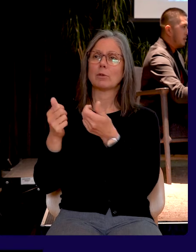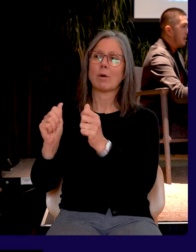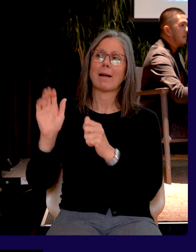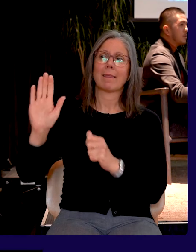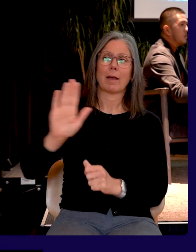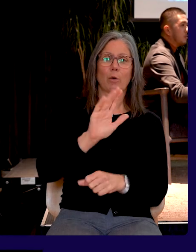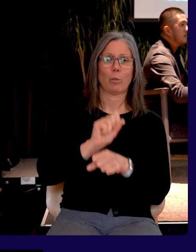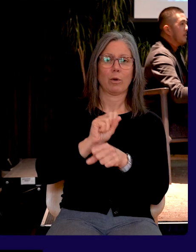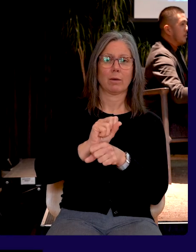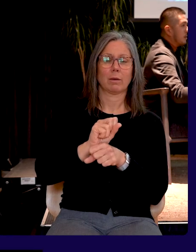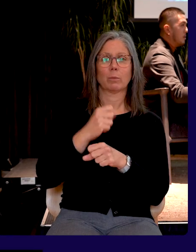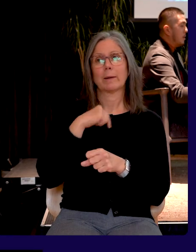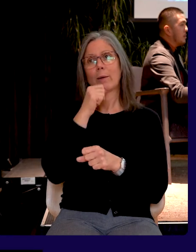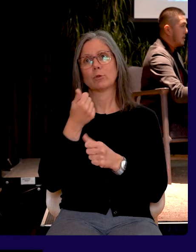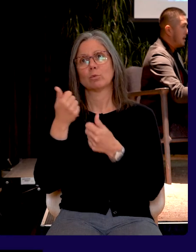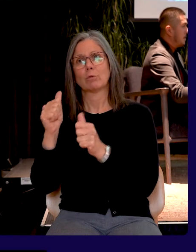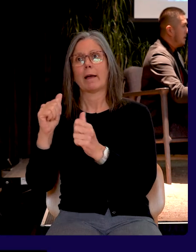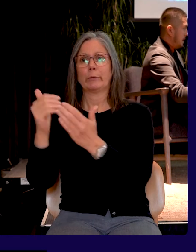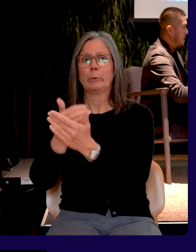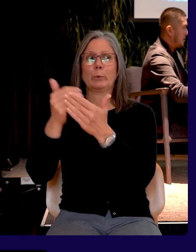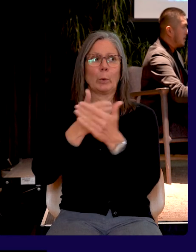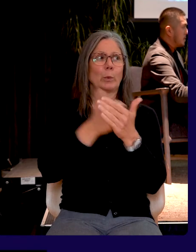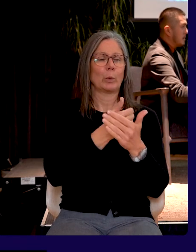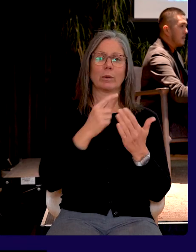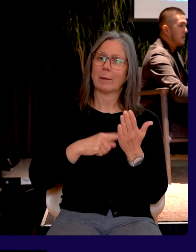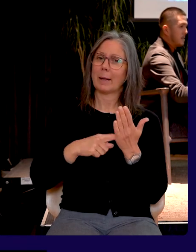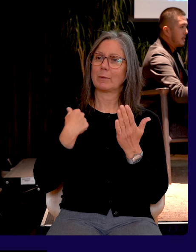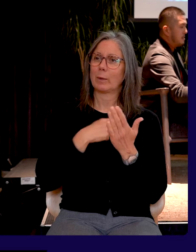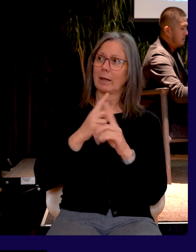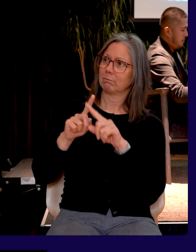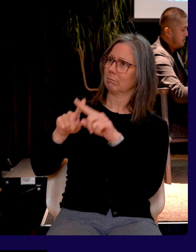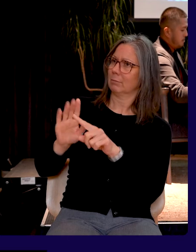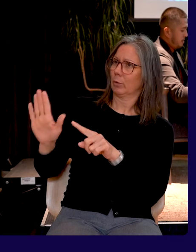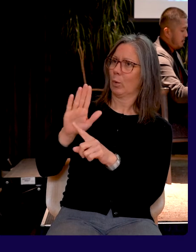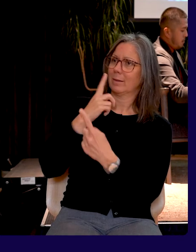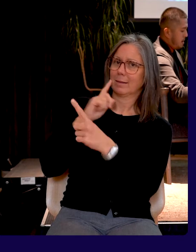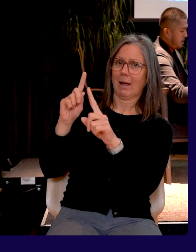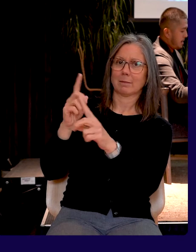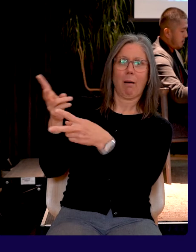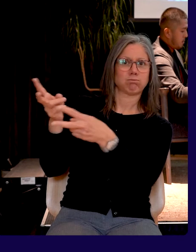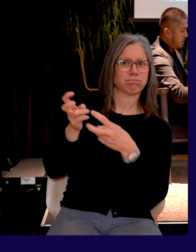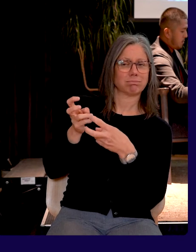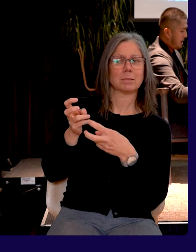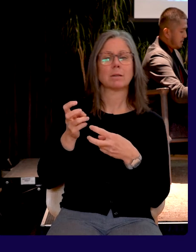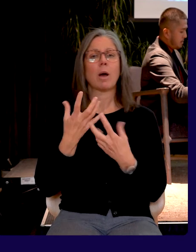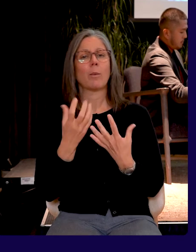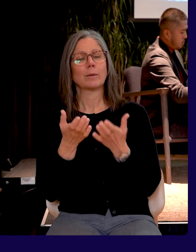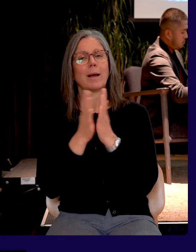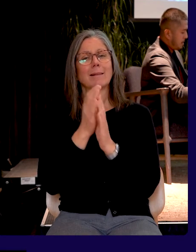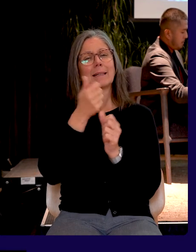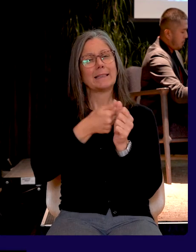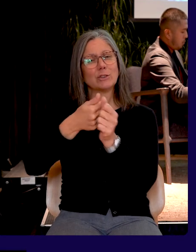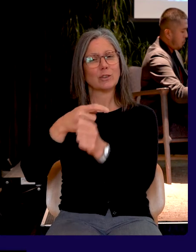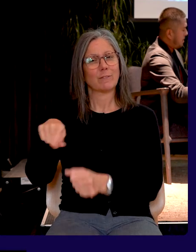work. We're not having to reinvent the wheel all the time. Sometimes we can lean on the successes of others. And so what I want to ask each of